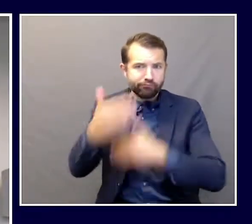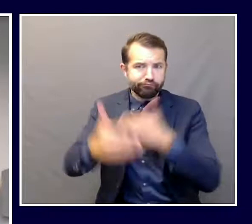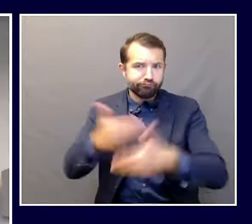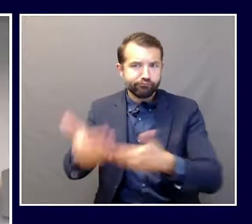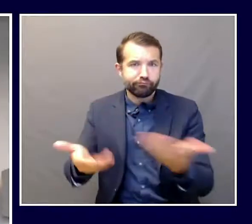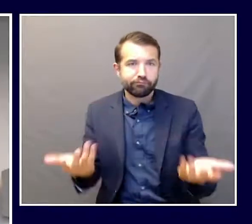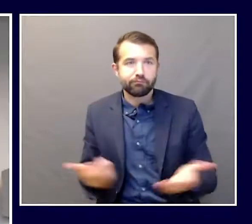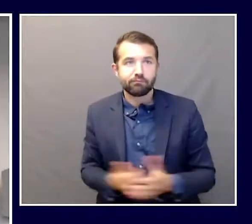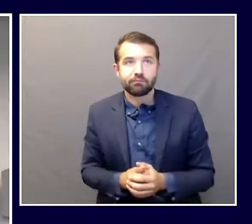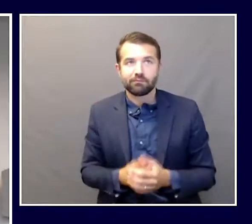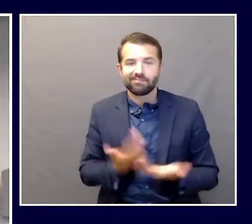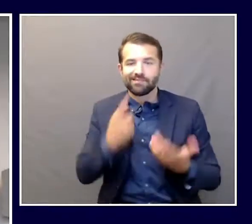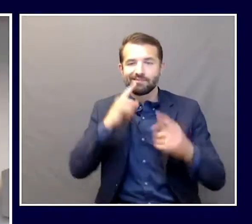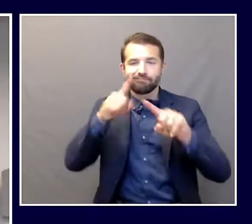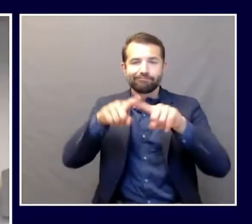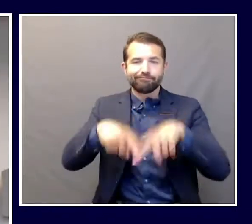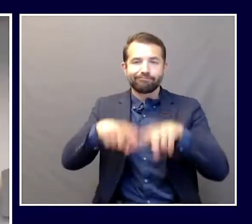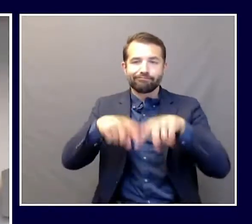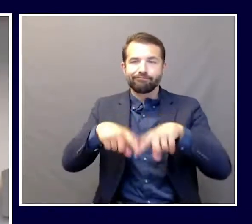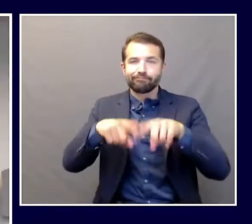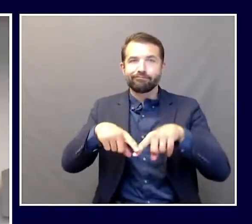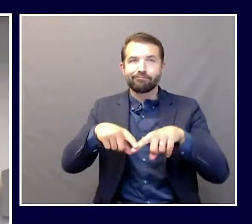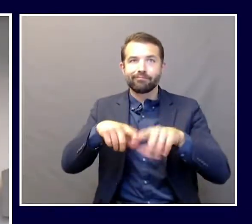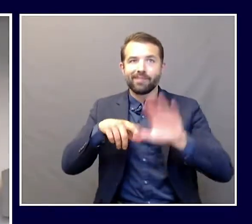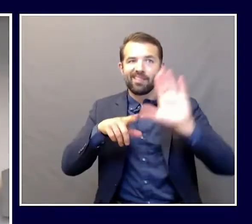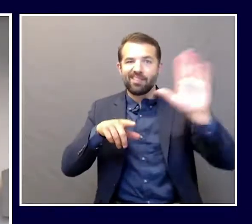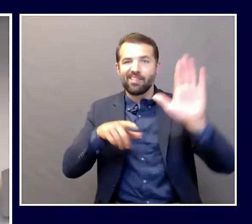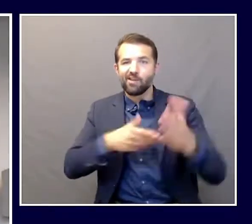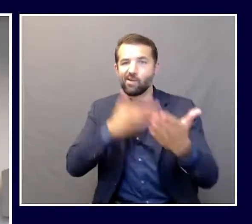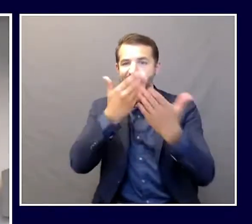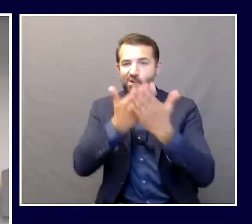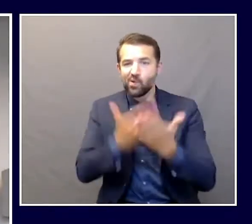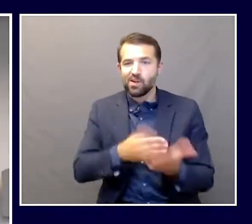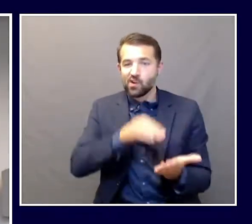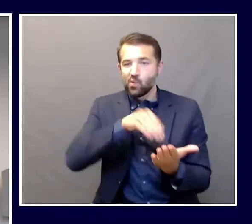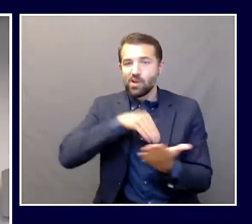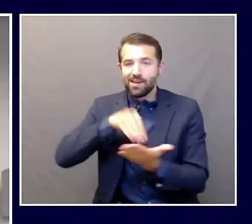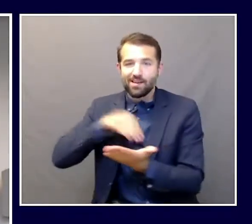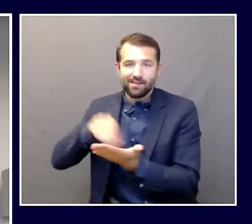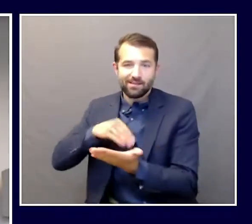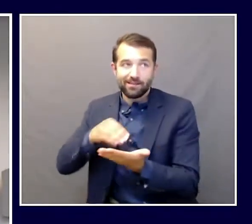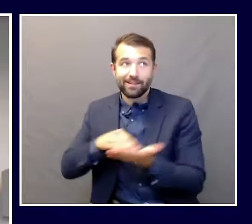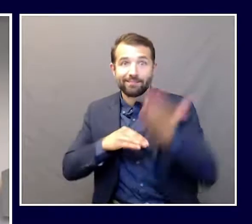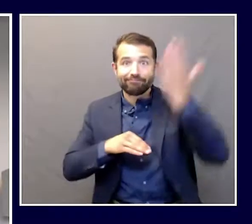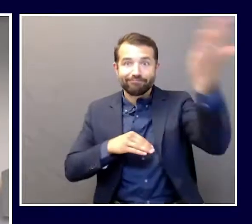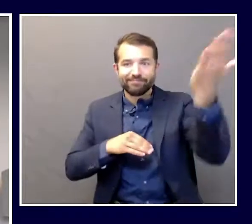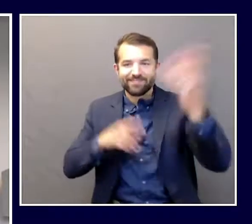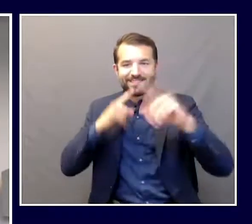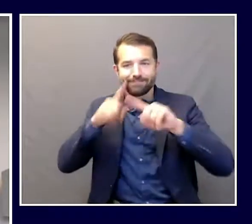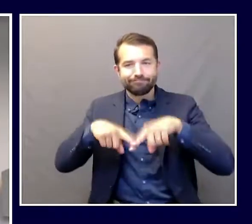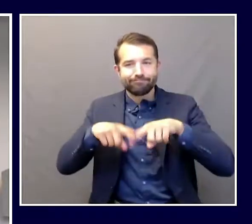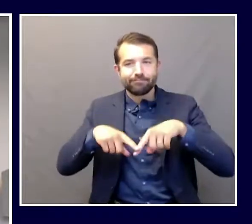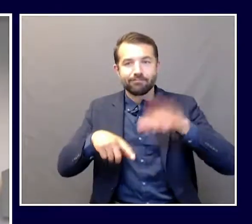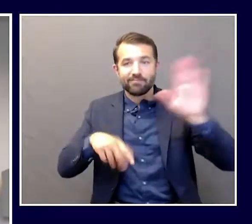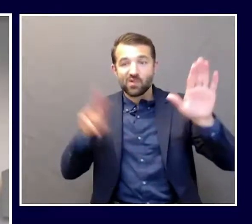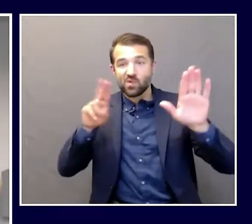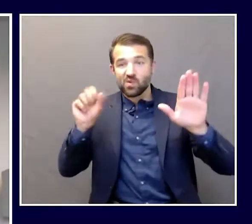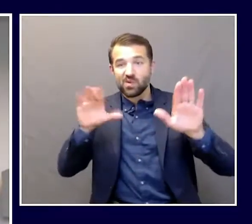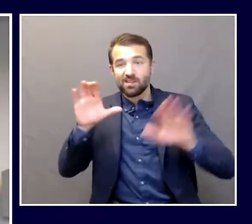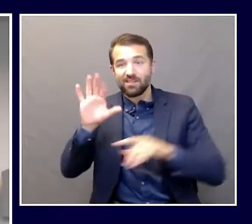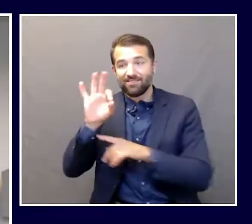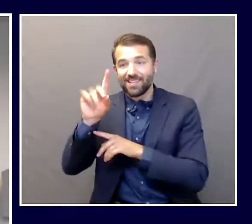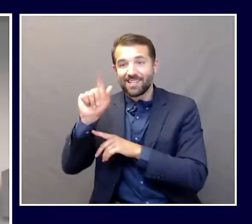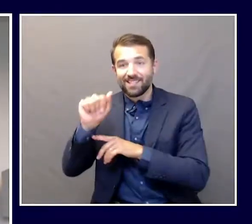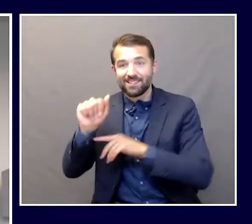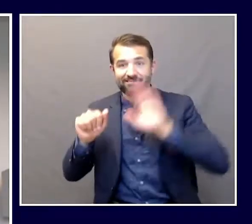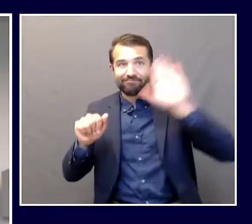The US FDA would have more up-to-date info than I would there. Okay, great. Thank you. Yep. Let me go to Brian Sullivan